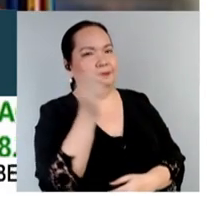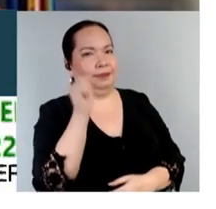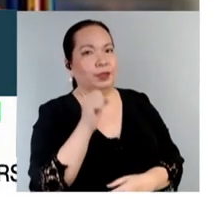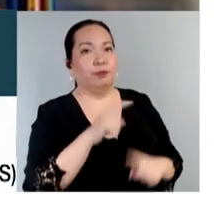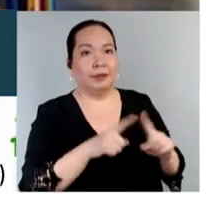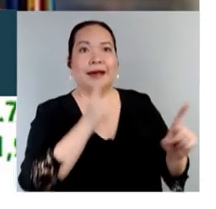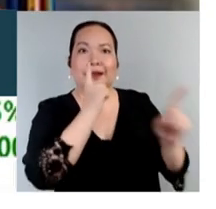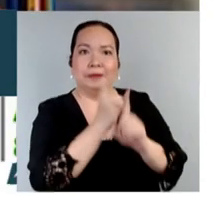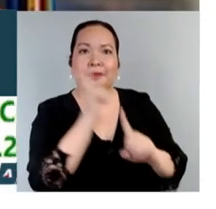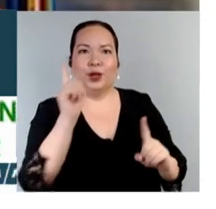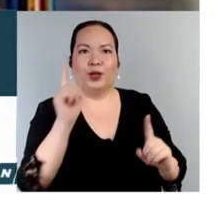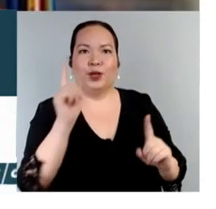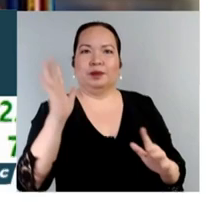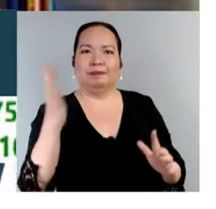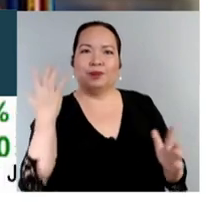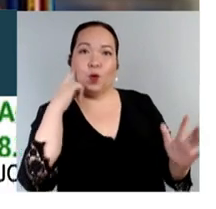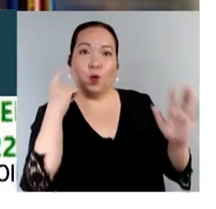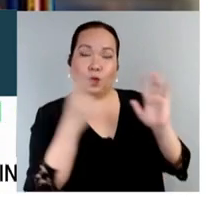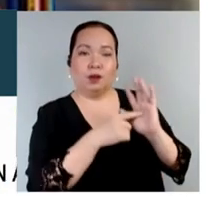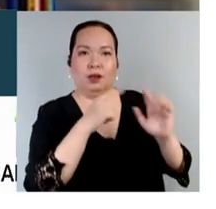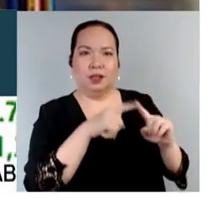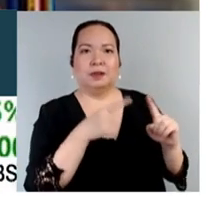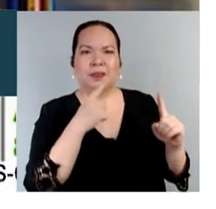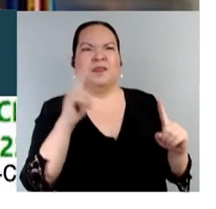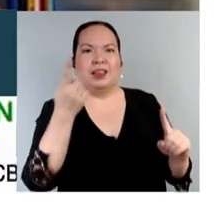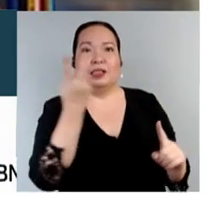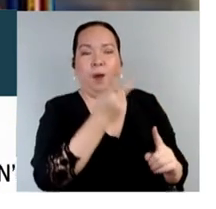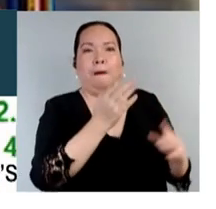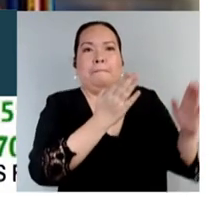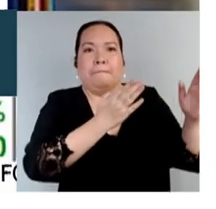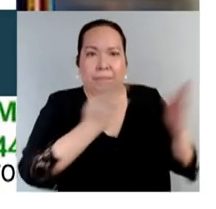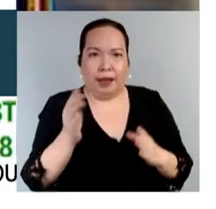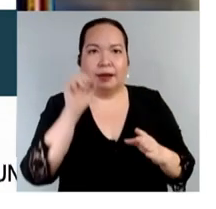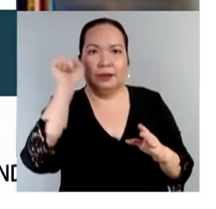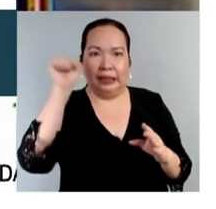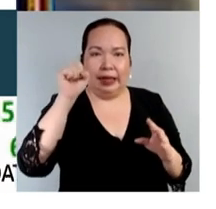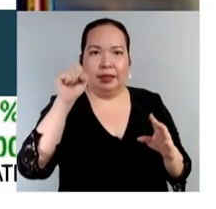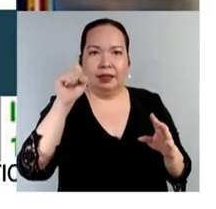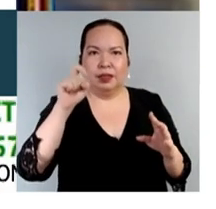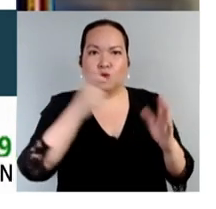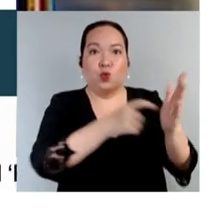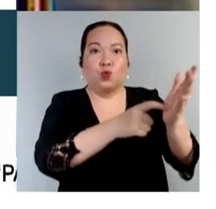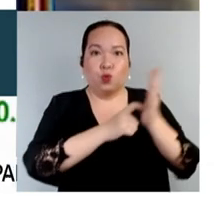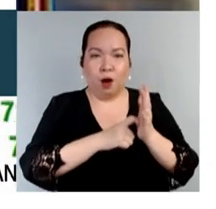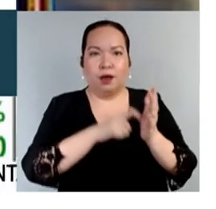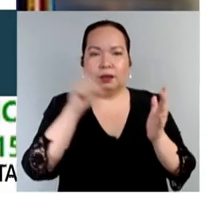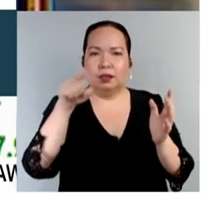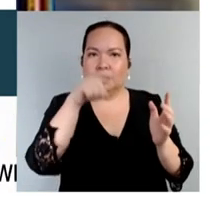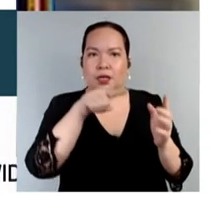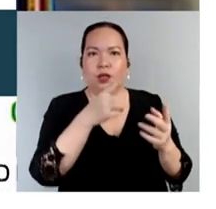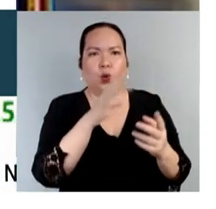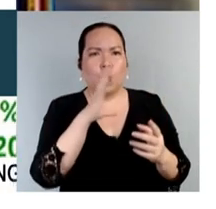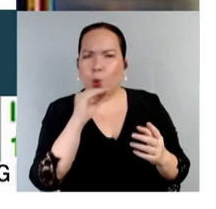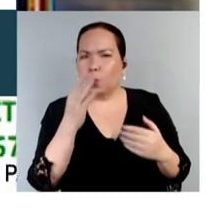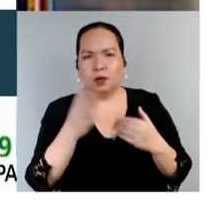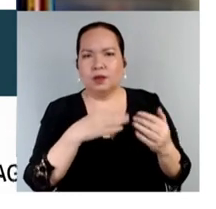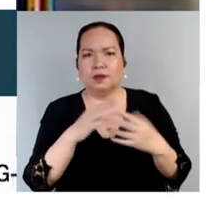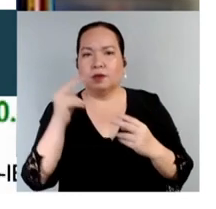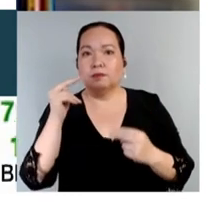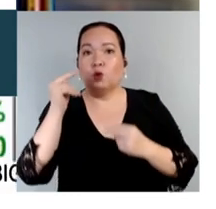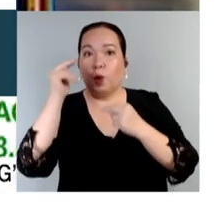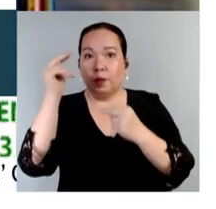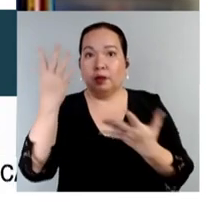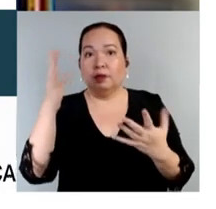should be the first order of business for any candidate. That's why I reflected on Senator Manny